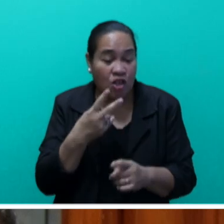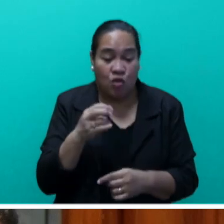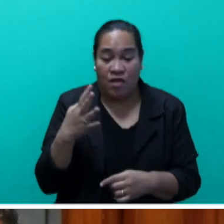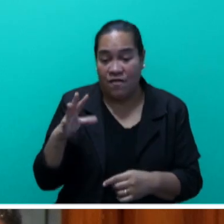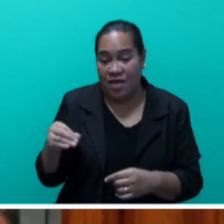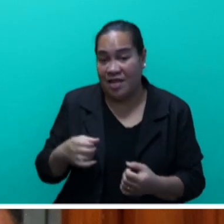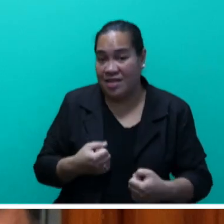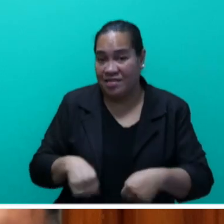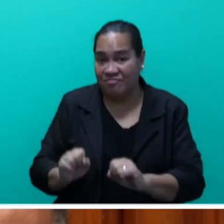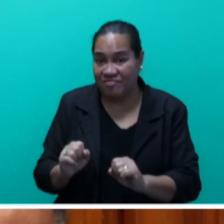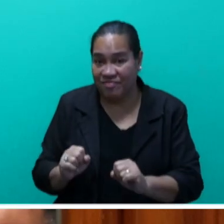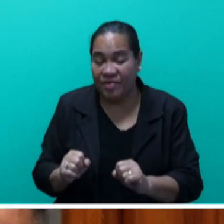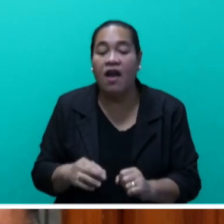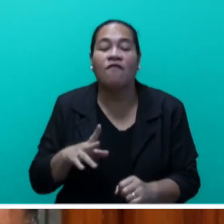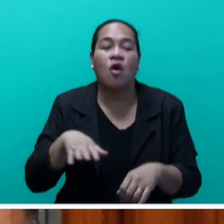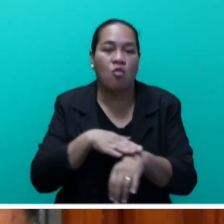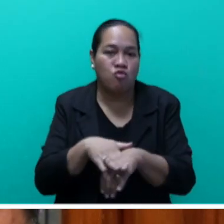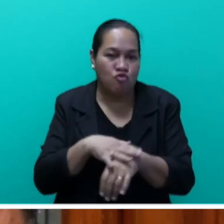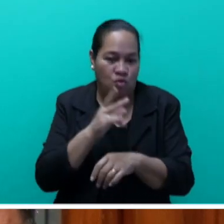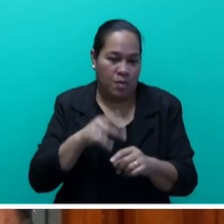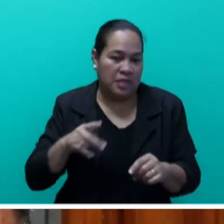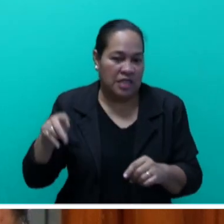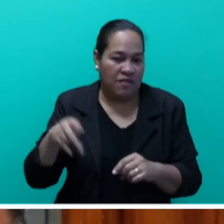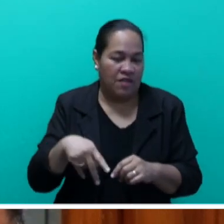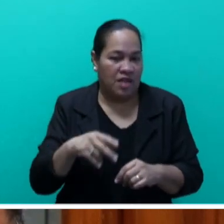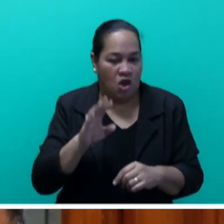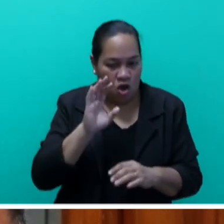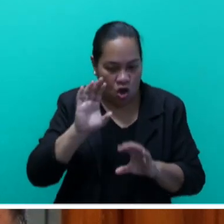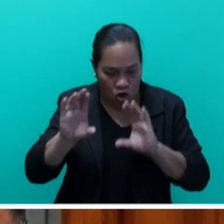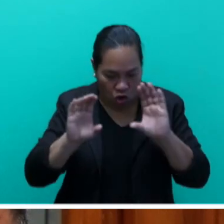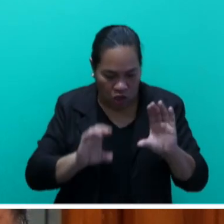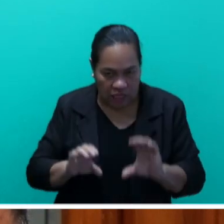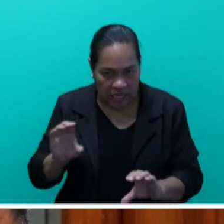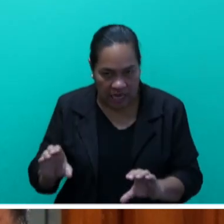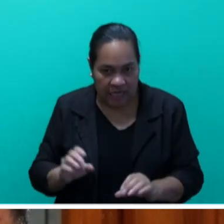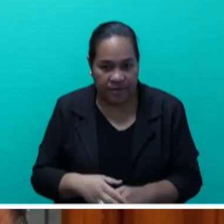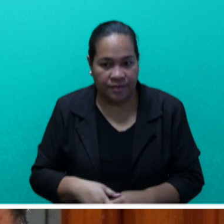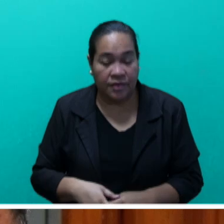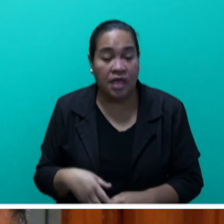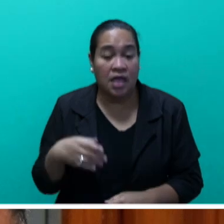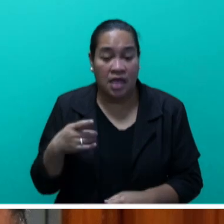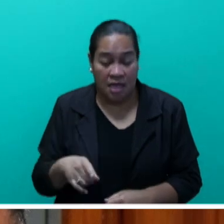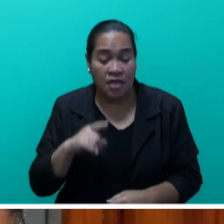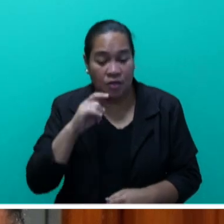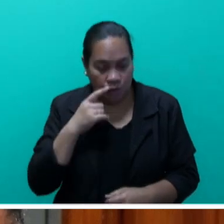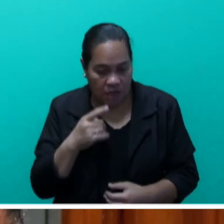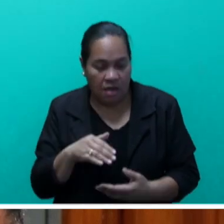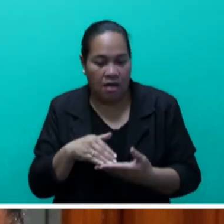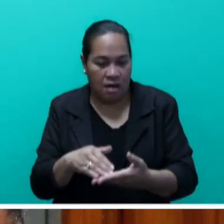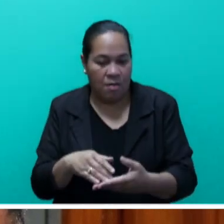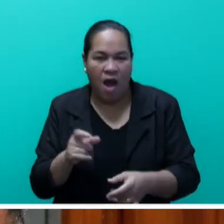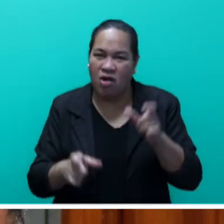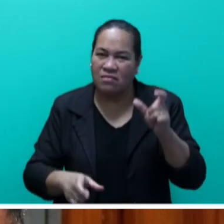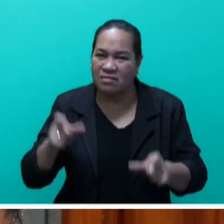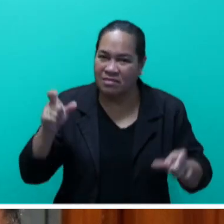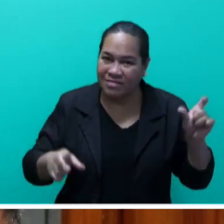strategy for the Blue Pacific continent. This will in turn enhance the faith of our development partners in